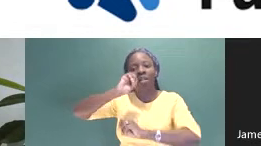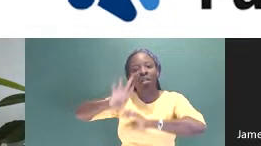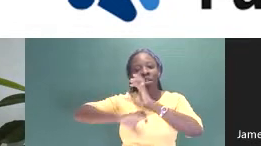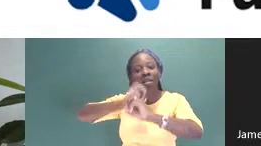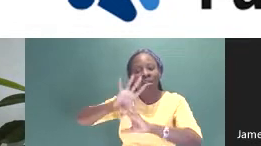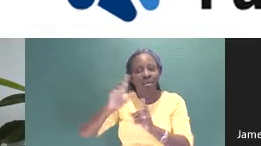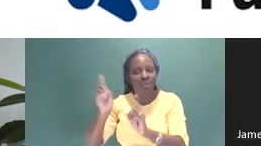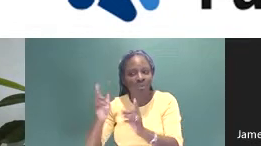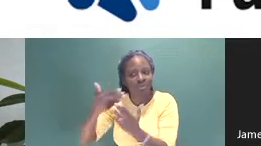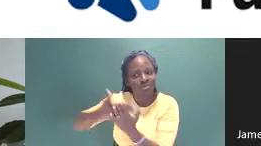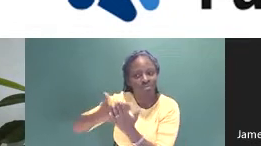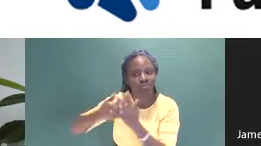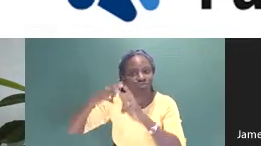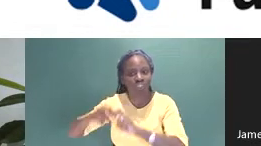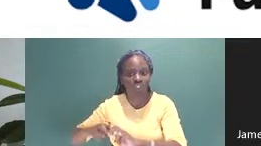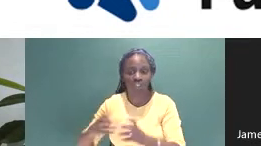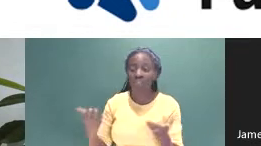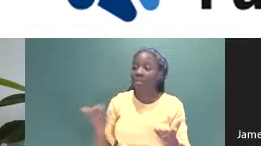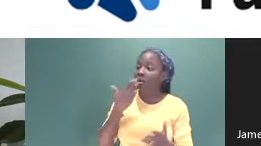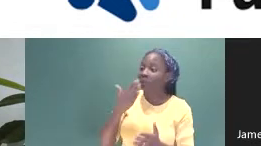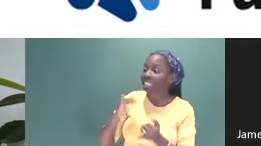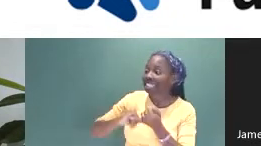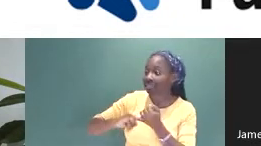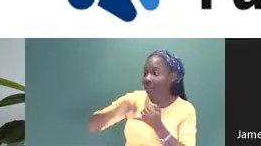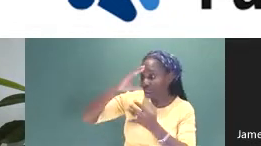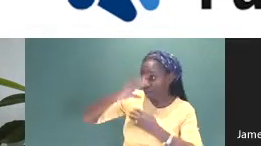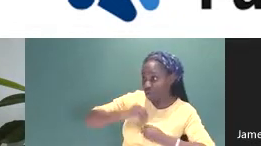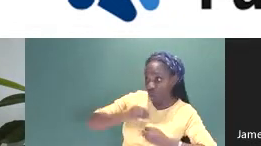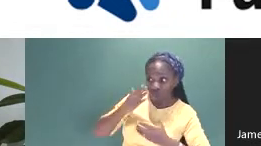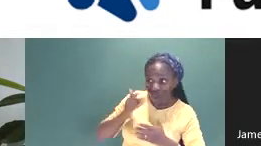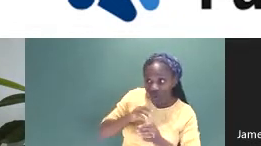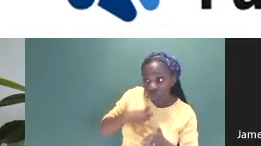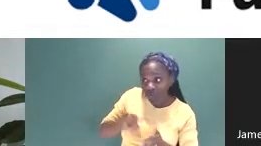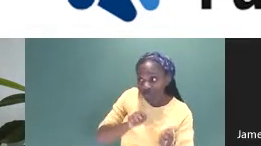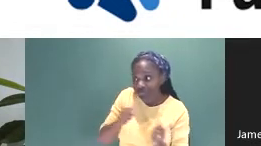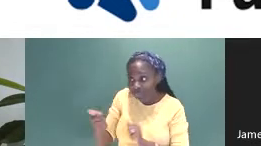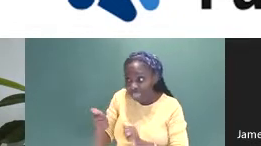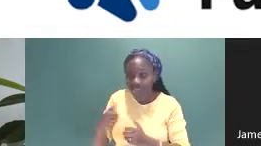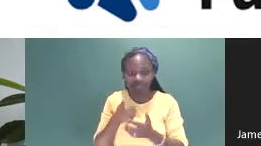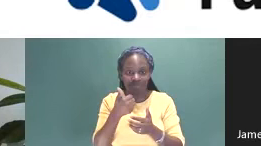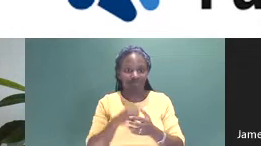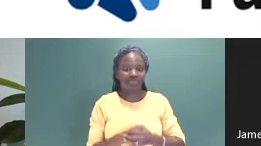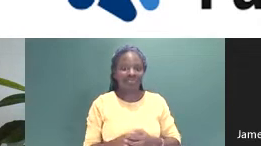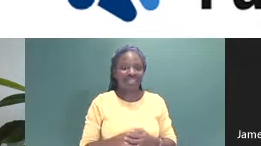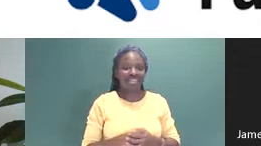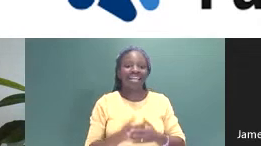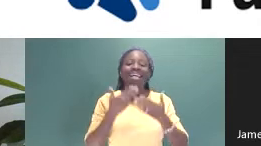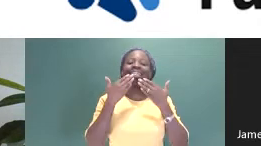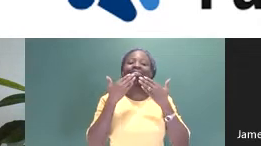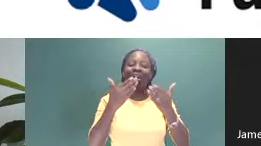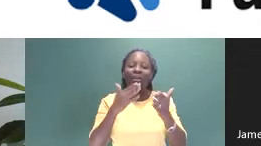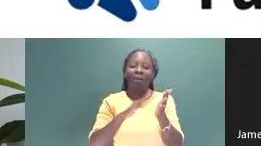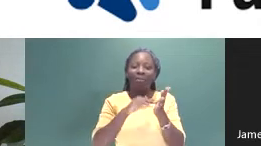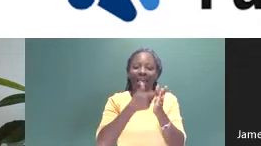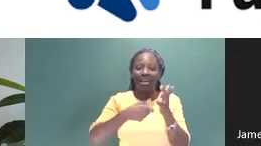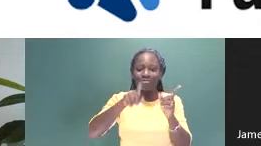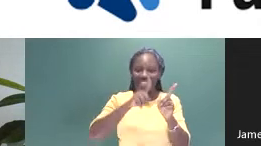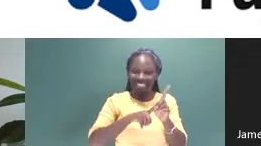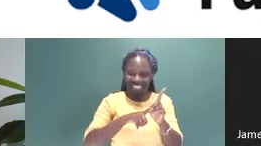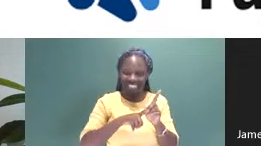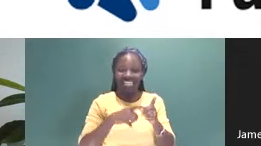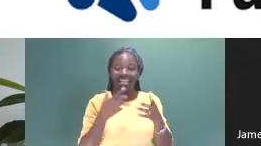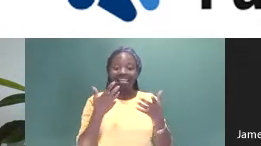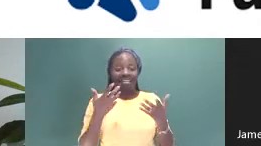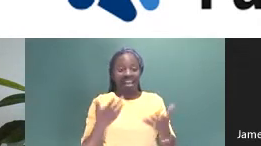just tell me when you want to move on to the next slide. Great, thank you, Mary, and nice to be here. So as Mary mentioned, I'm going to speak